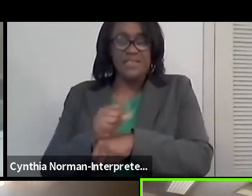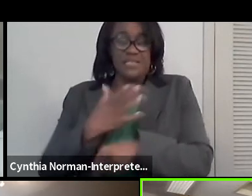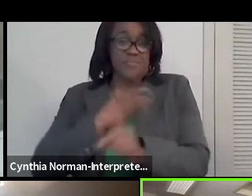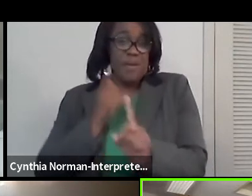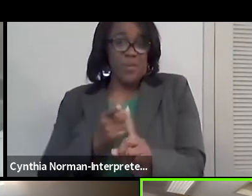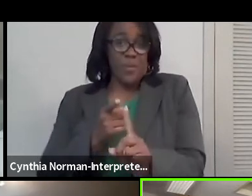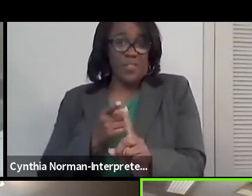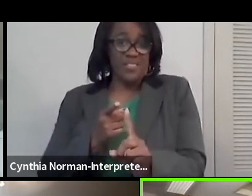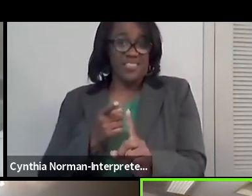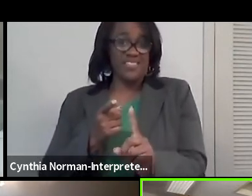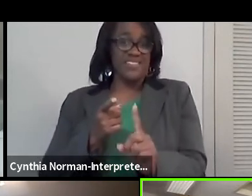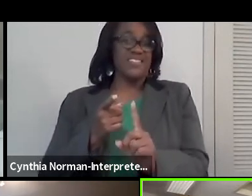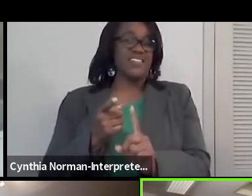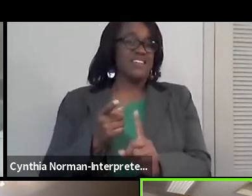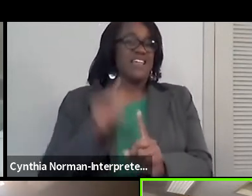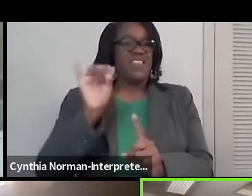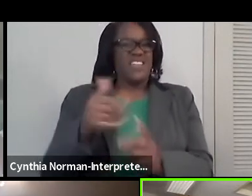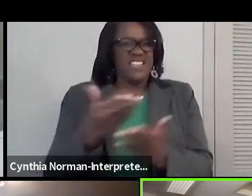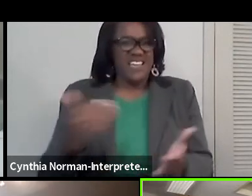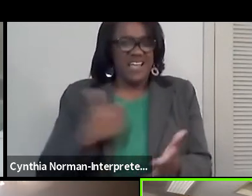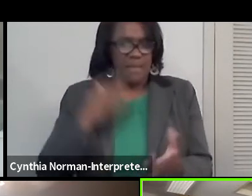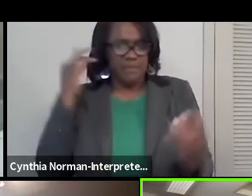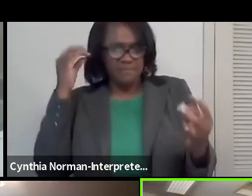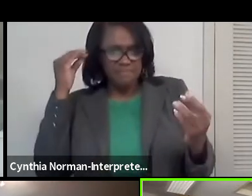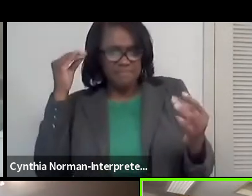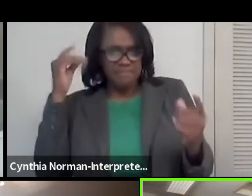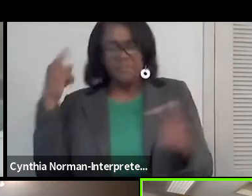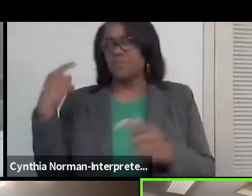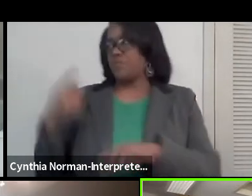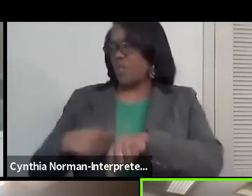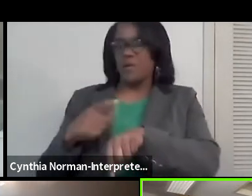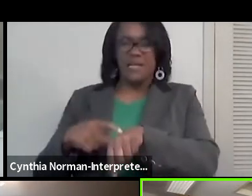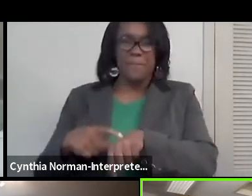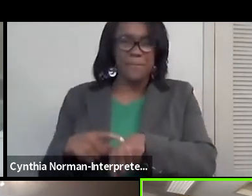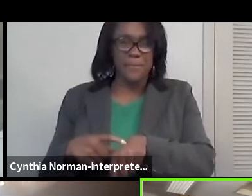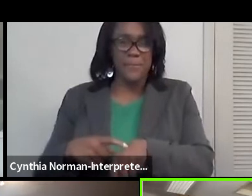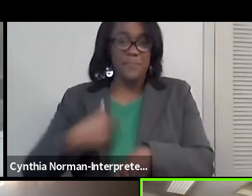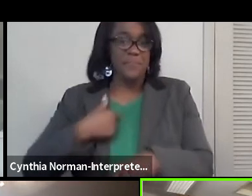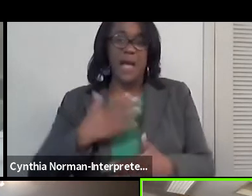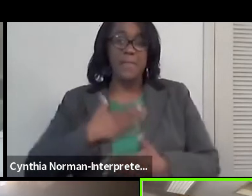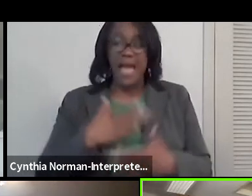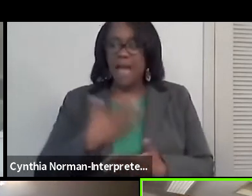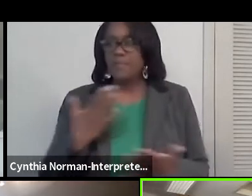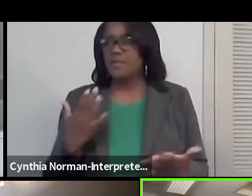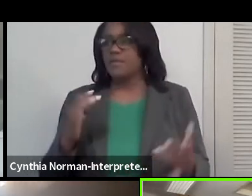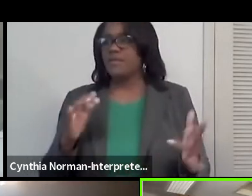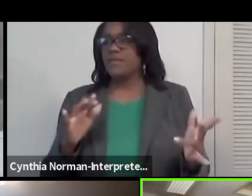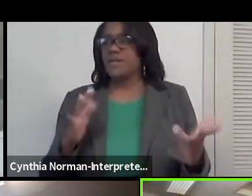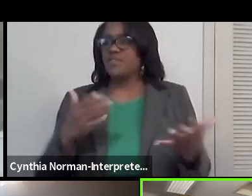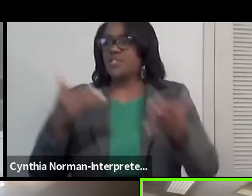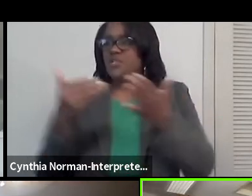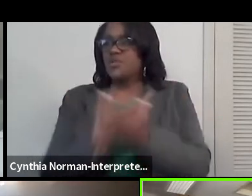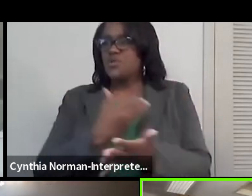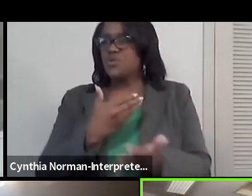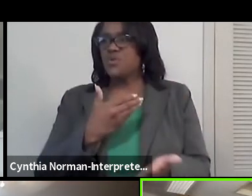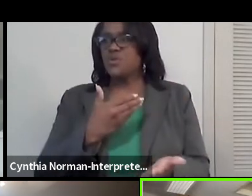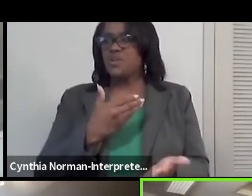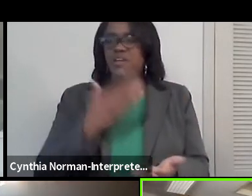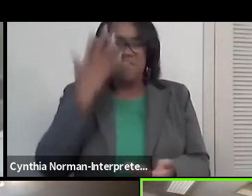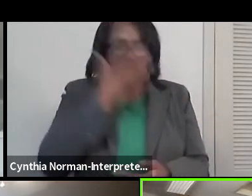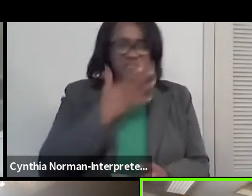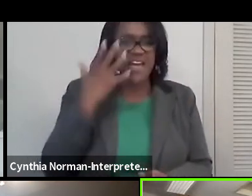that I've been thinking about for a long time, and I'm happy to be put a new face on